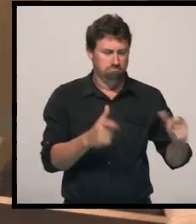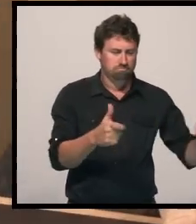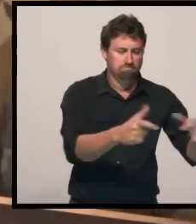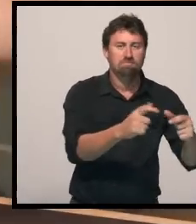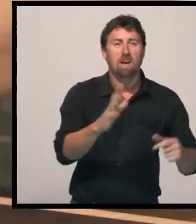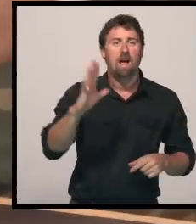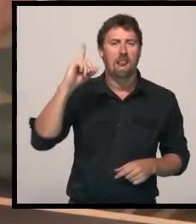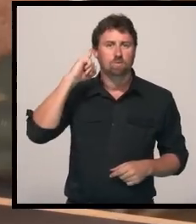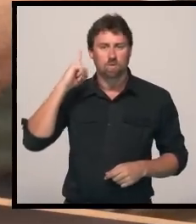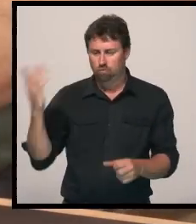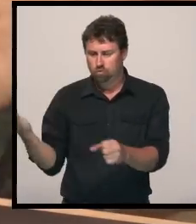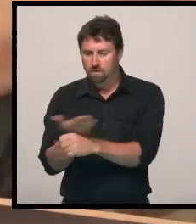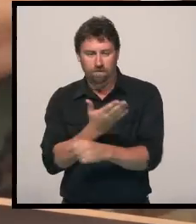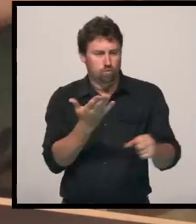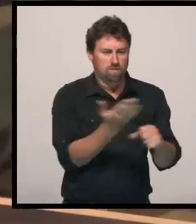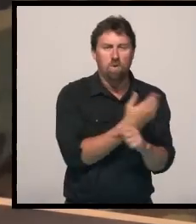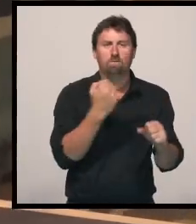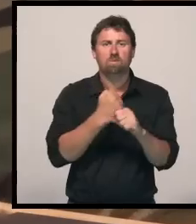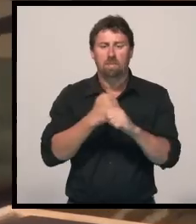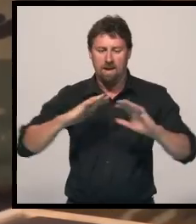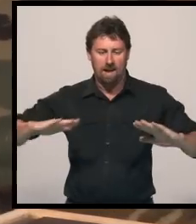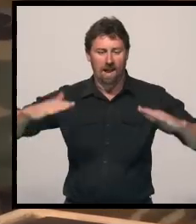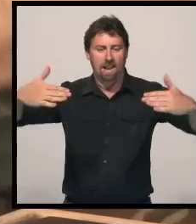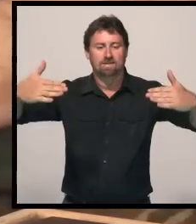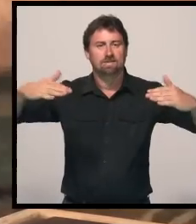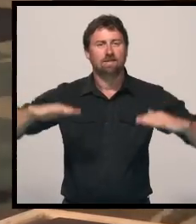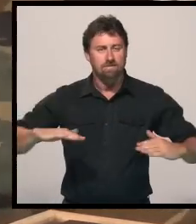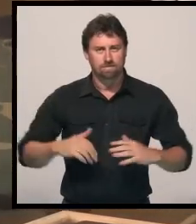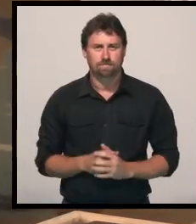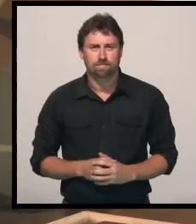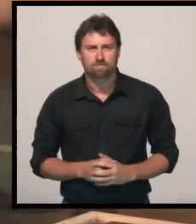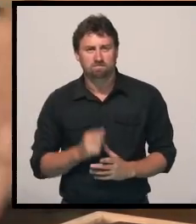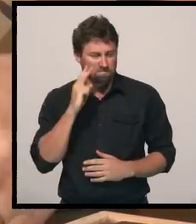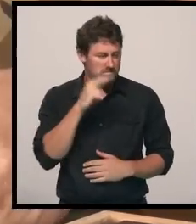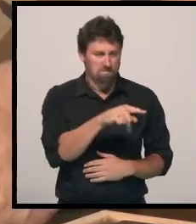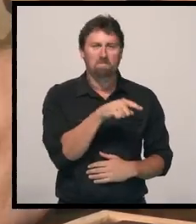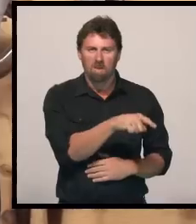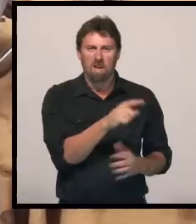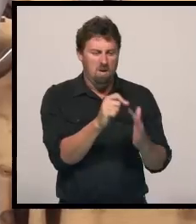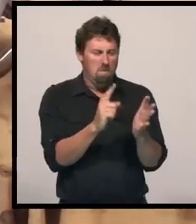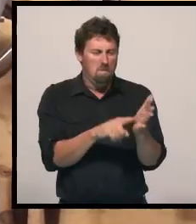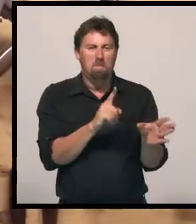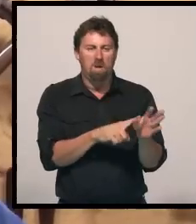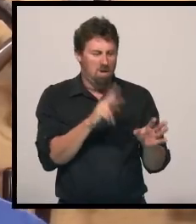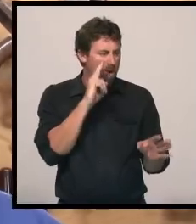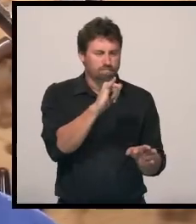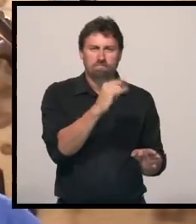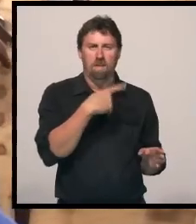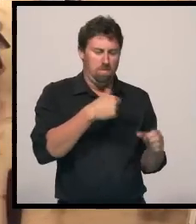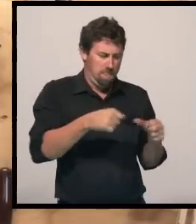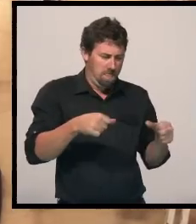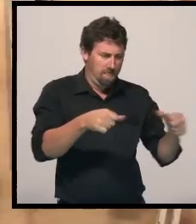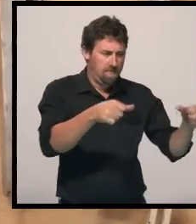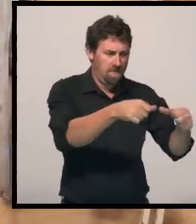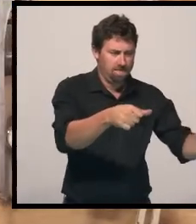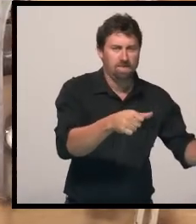off, and we covered up the ply that you'd see when this lid was cut. And now we're getting to the sharp end of the